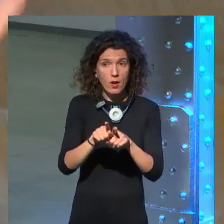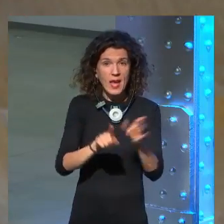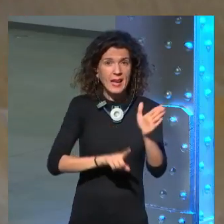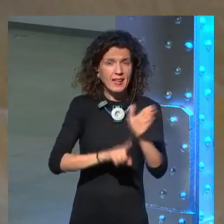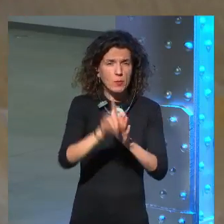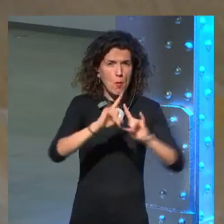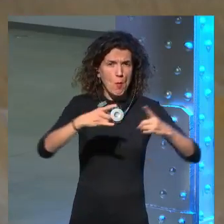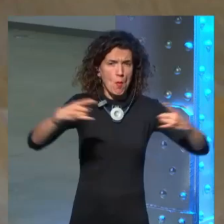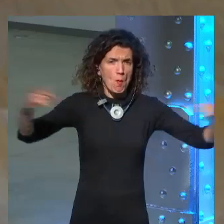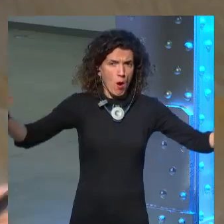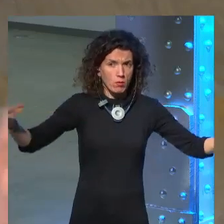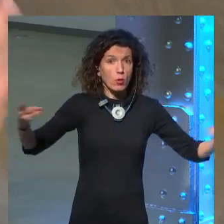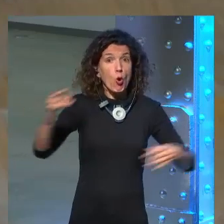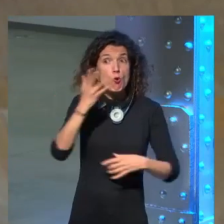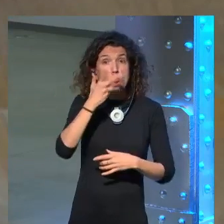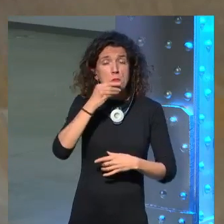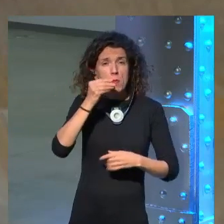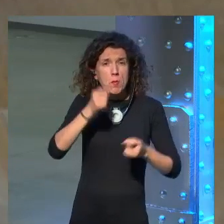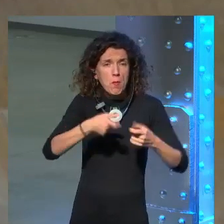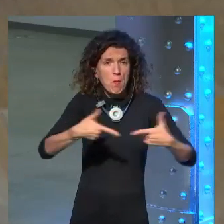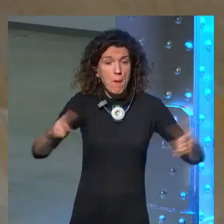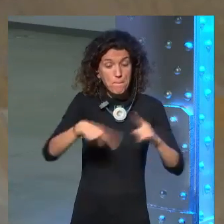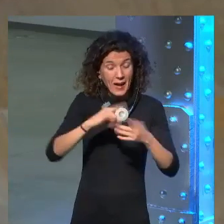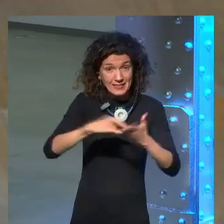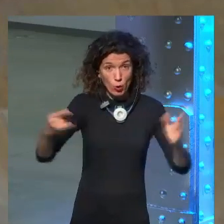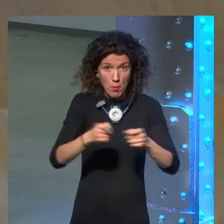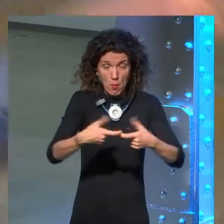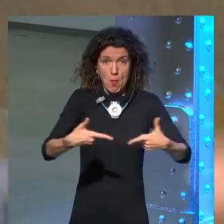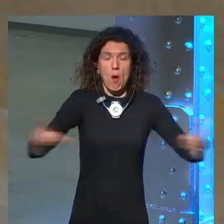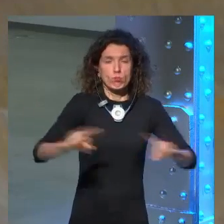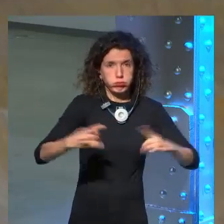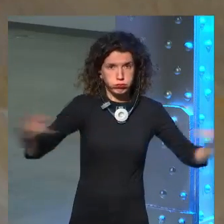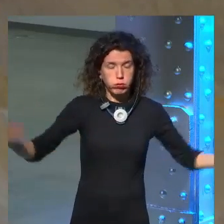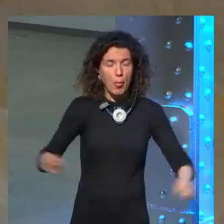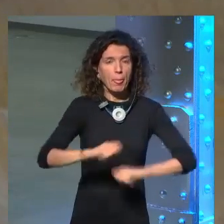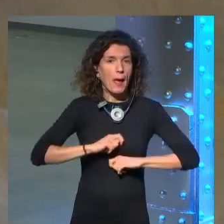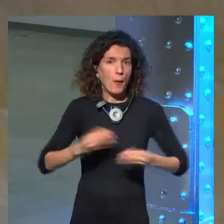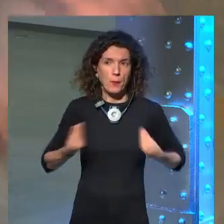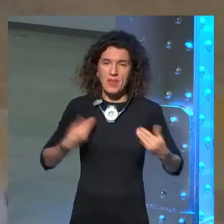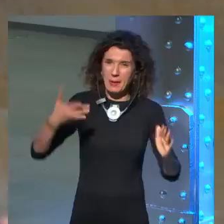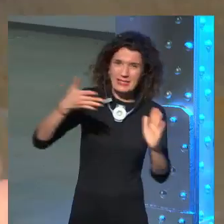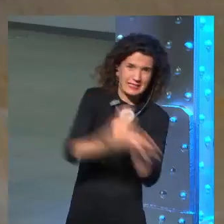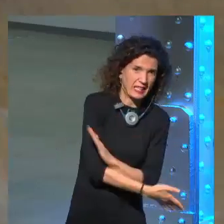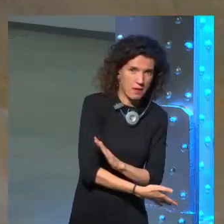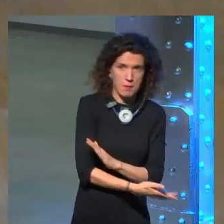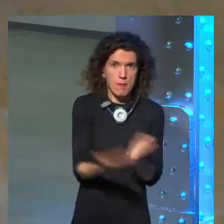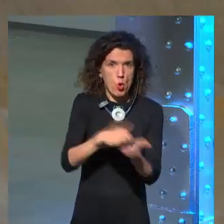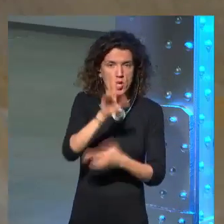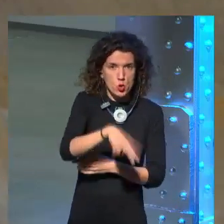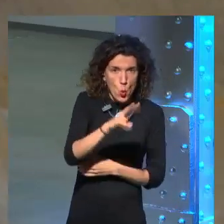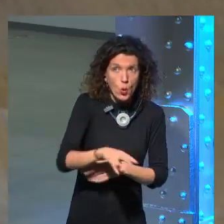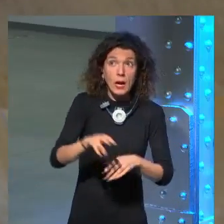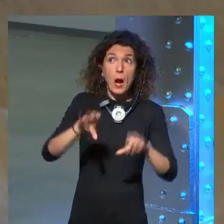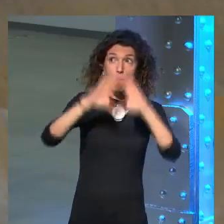this growth, this exponential growth of knowledge and technology will take us to immortality,